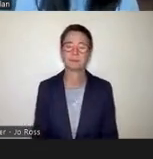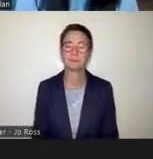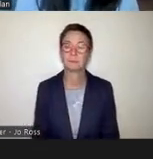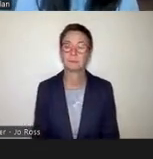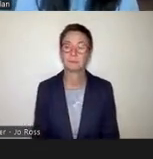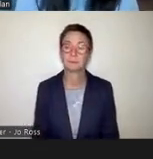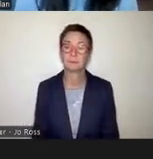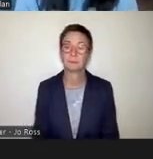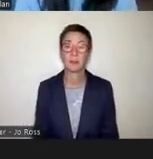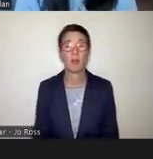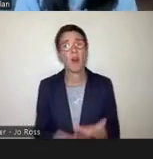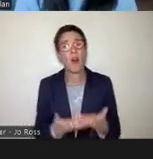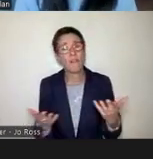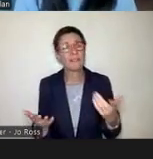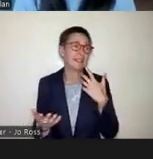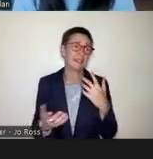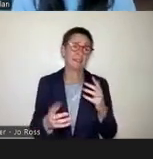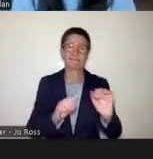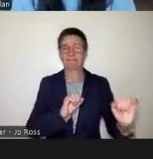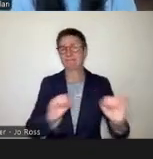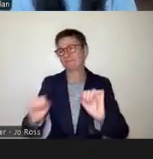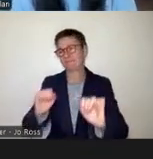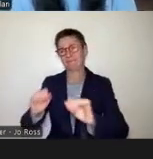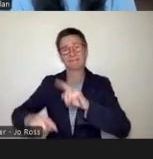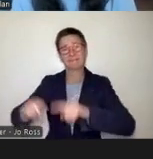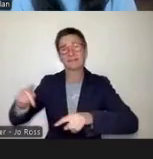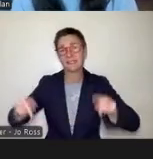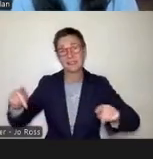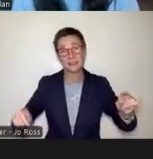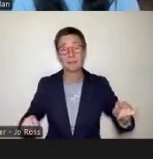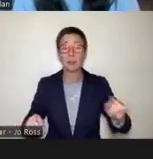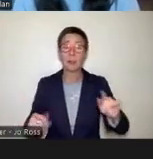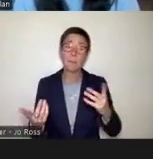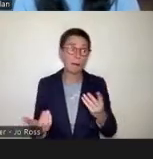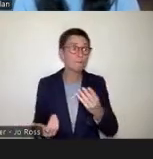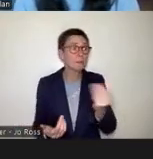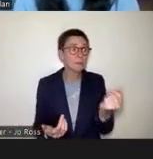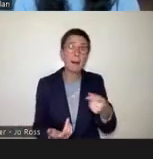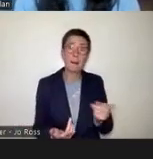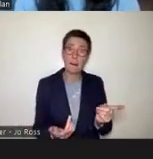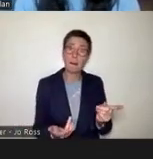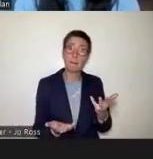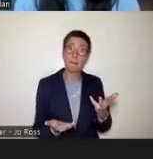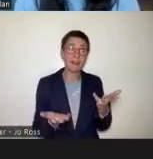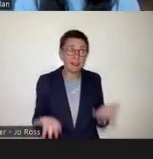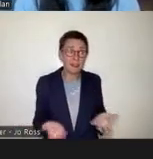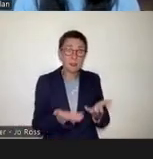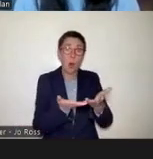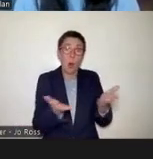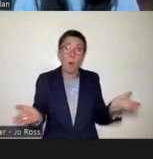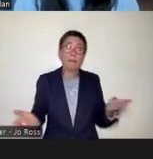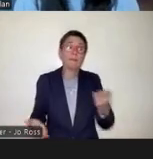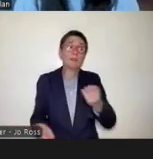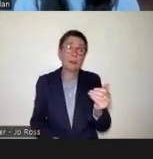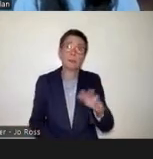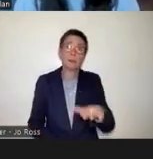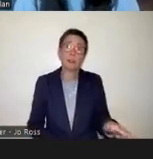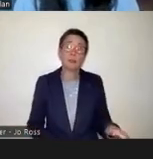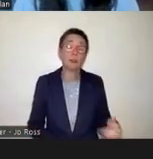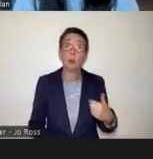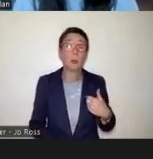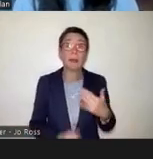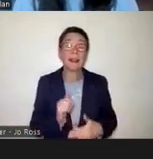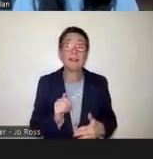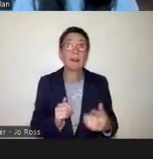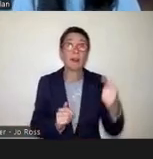It's not for everyone. Obviously, there's different career paths for different people, but the fact that this is opening doors for children that might not normally